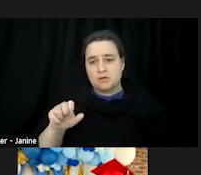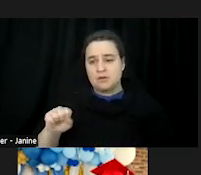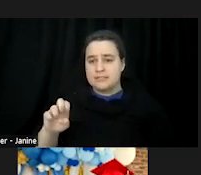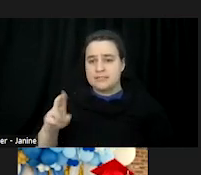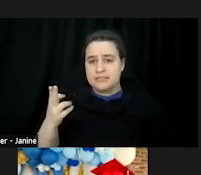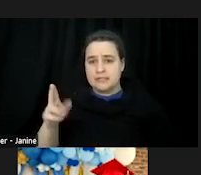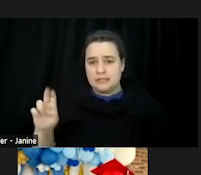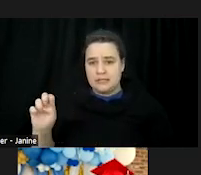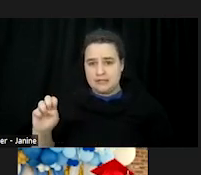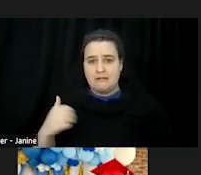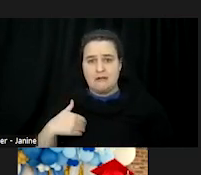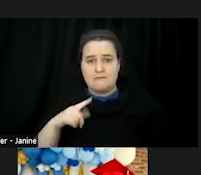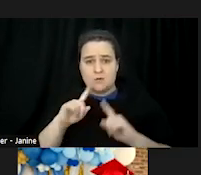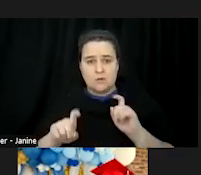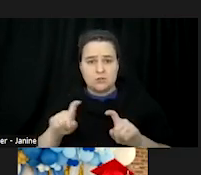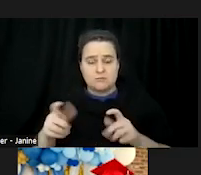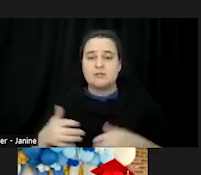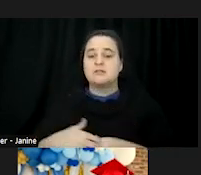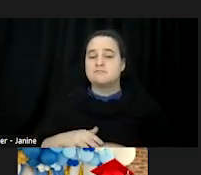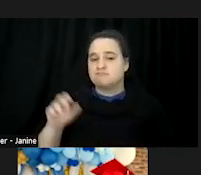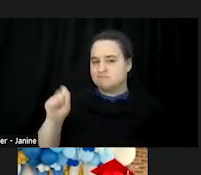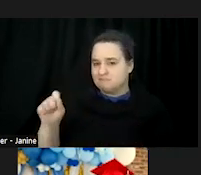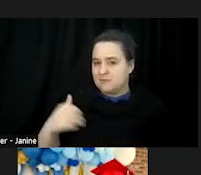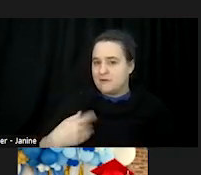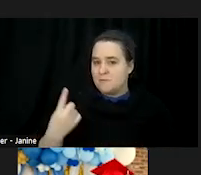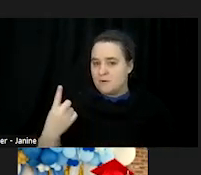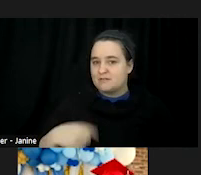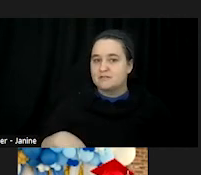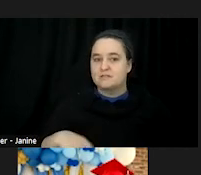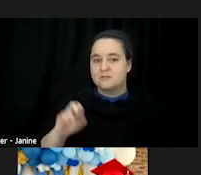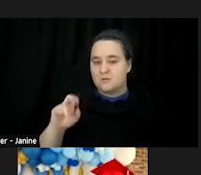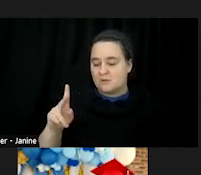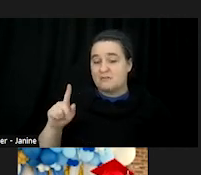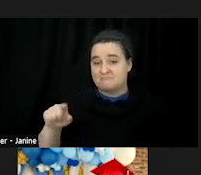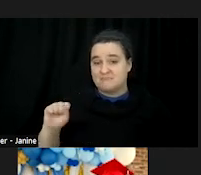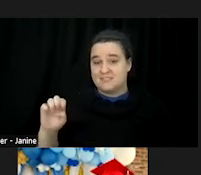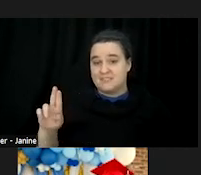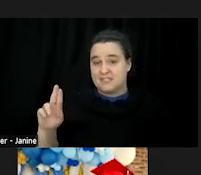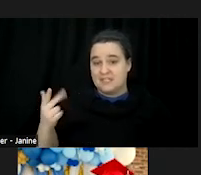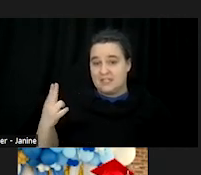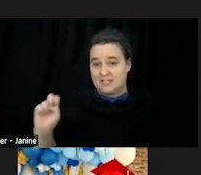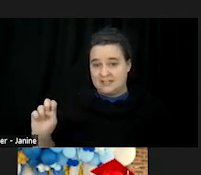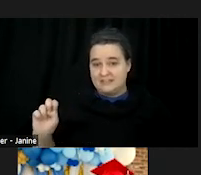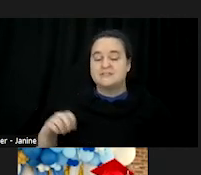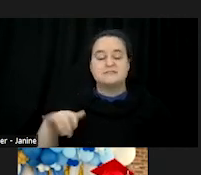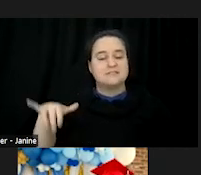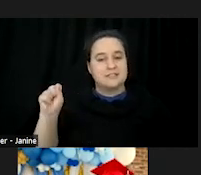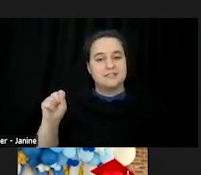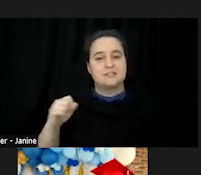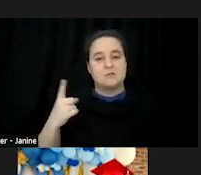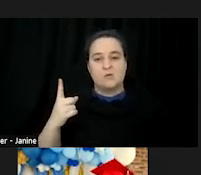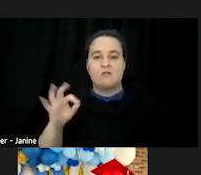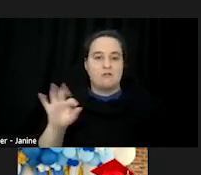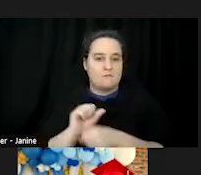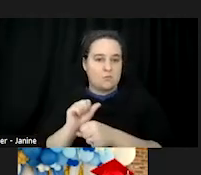question. Yeah, I have one question. Okay, this is Singhi. Yep, this is Singhi and one of the working